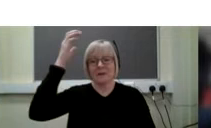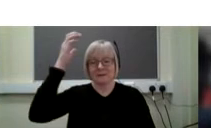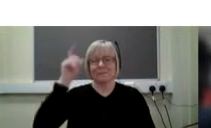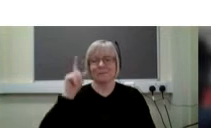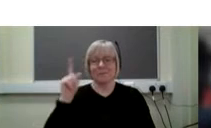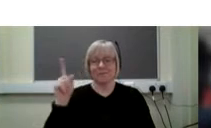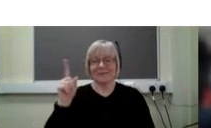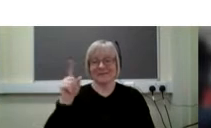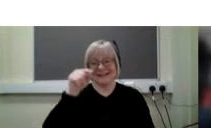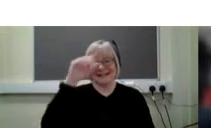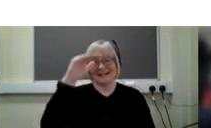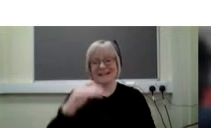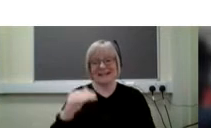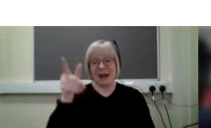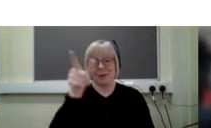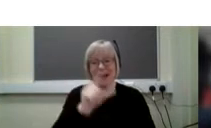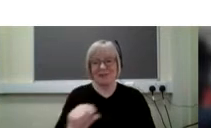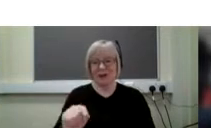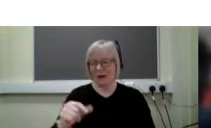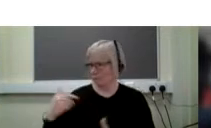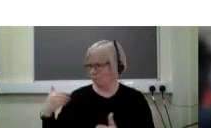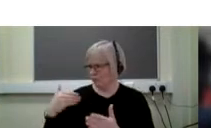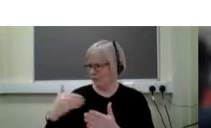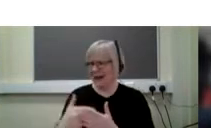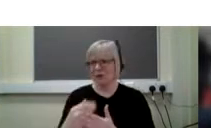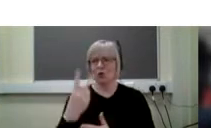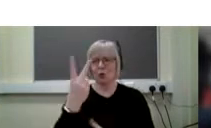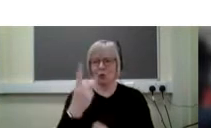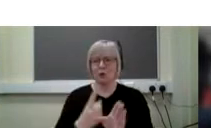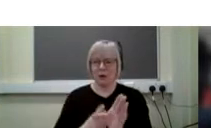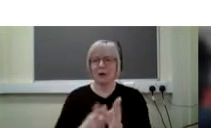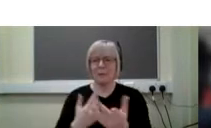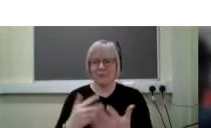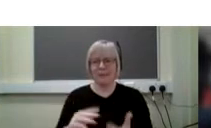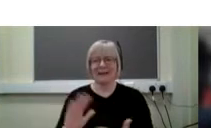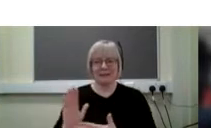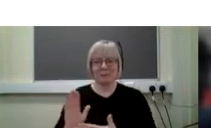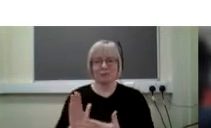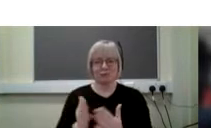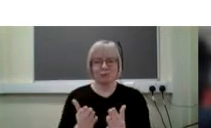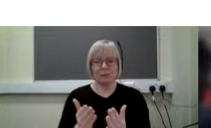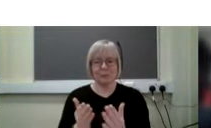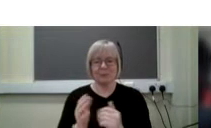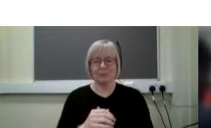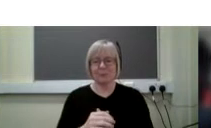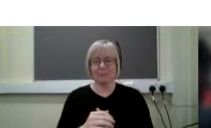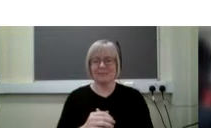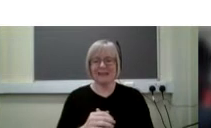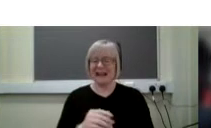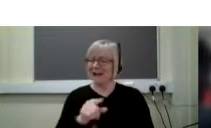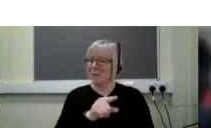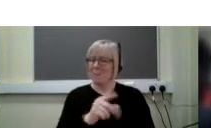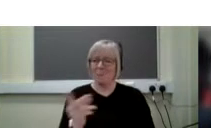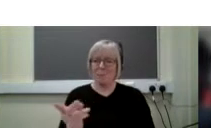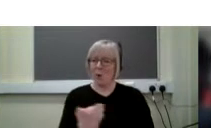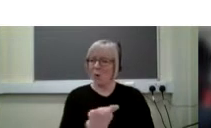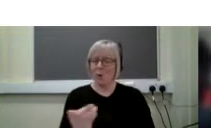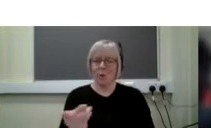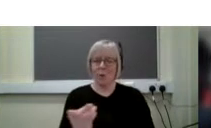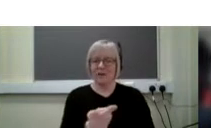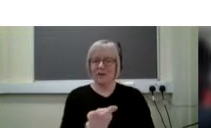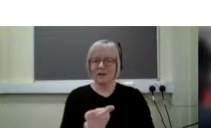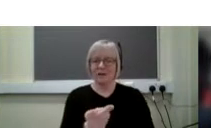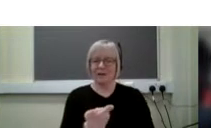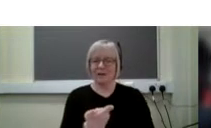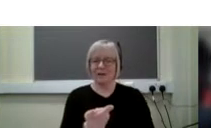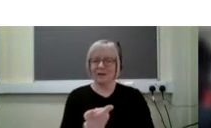in South Africa over the past 2 years. And neither of these two, well, the one act and the